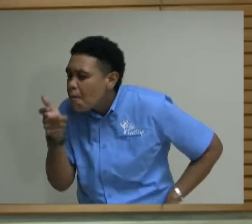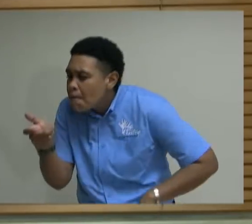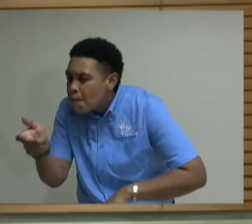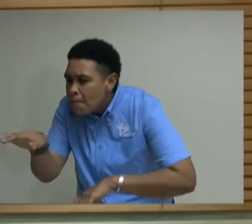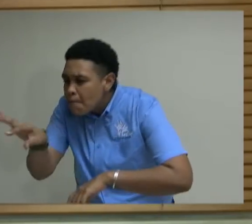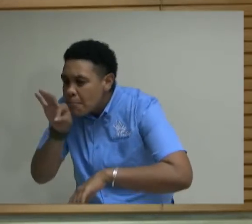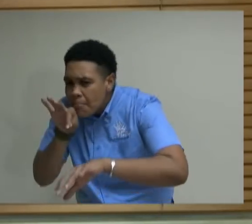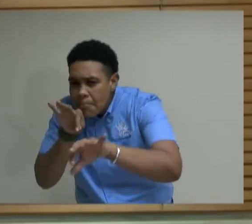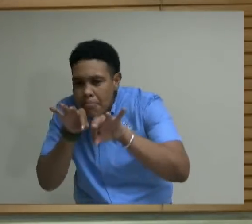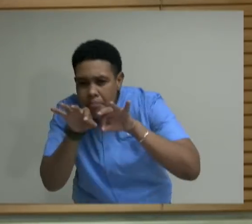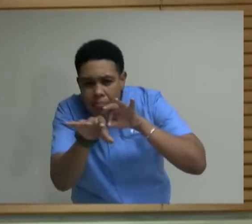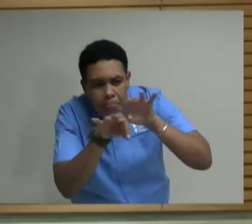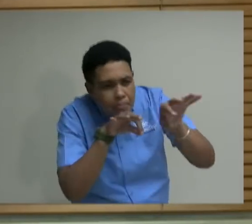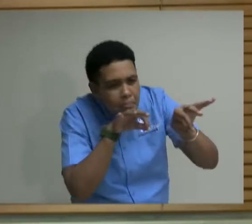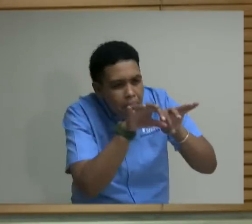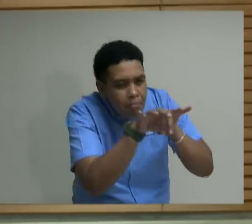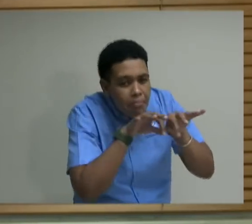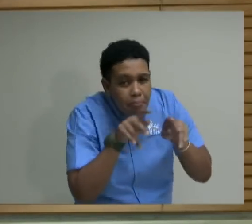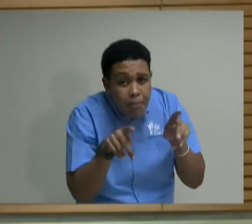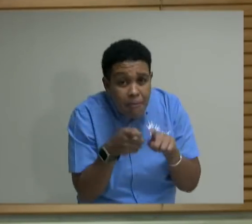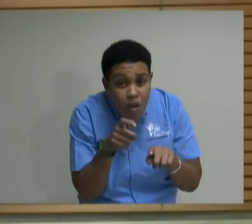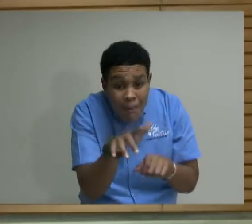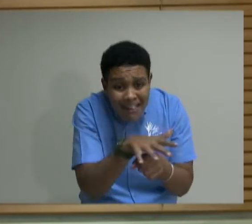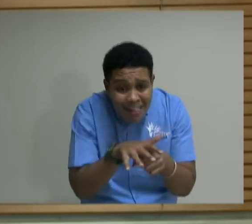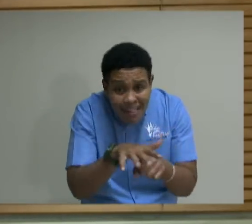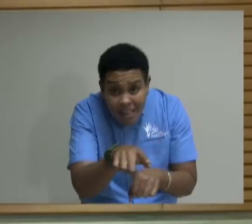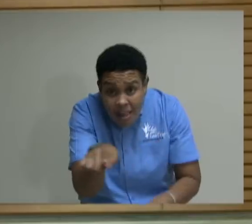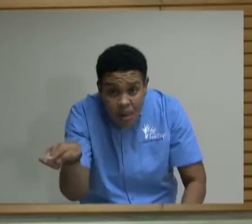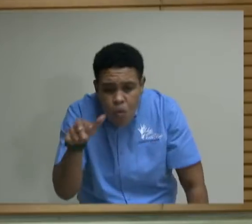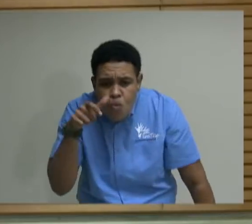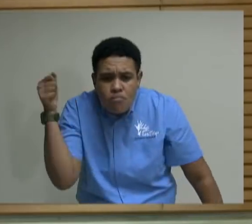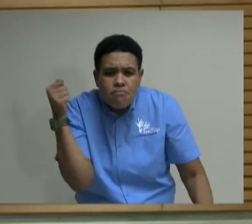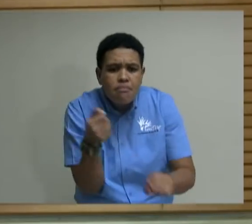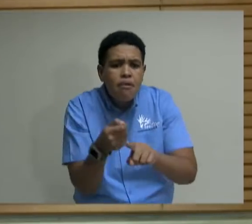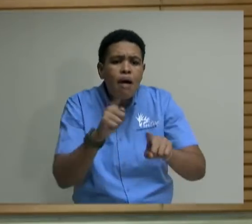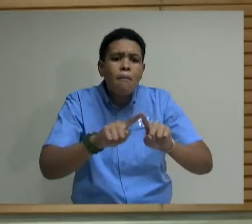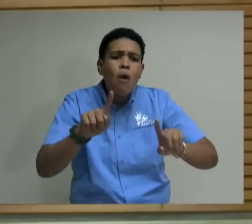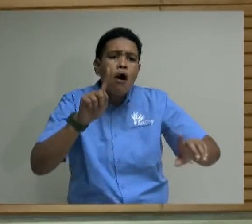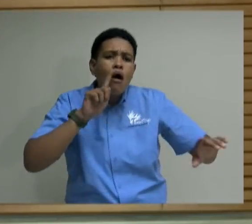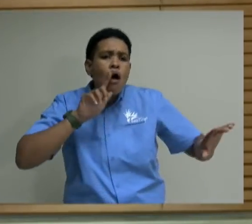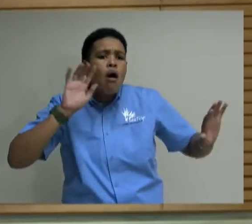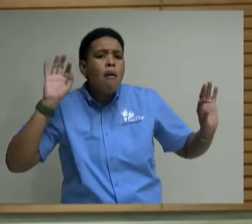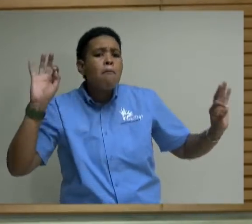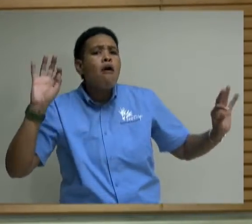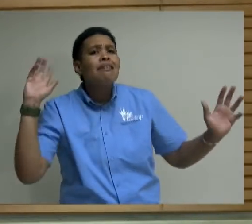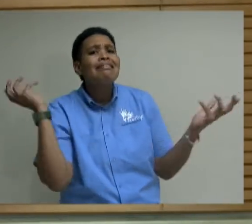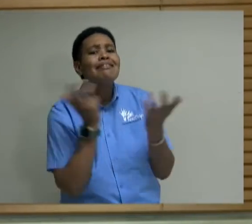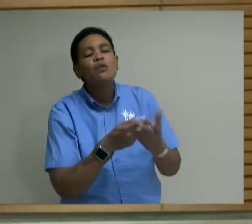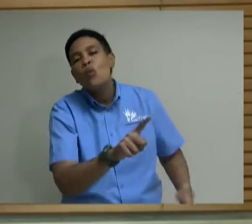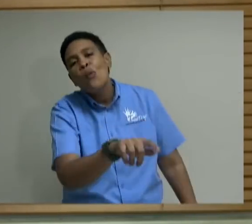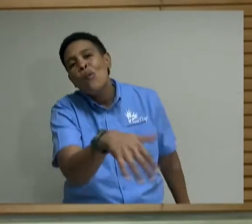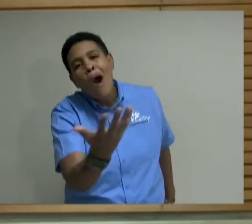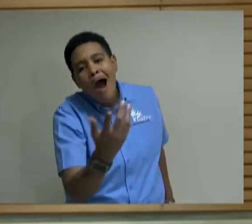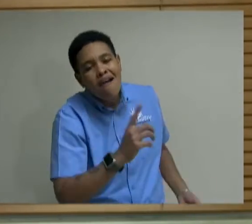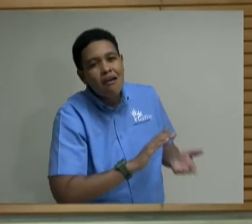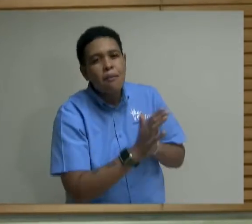persons who would have been affected and did not have the ideal circumstances and therefore would become a threat to